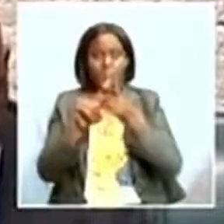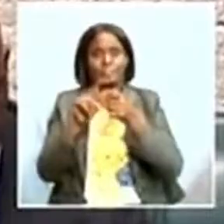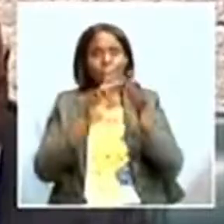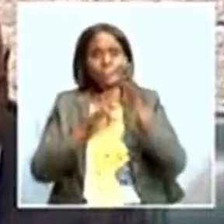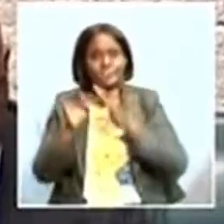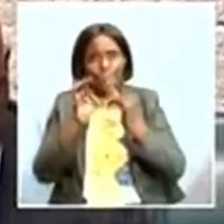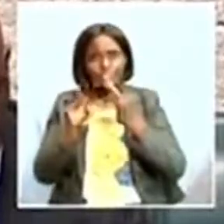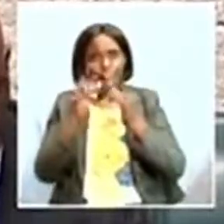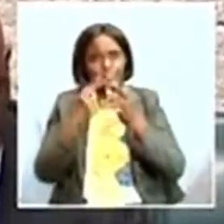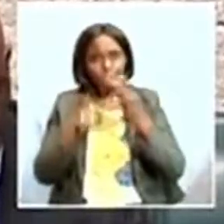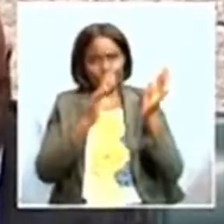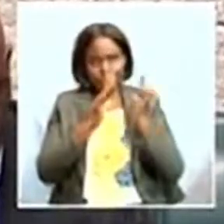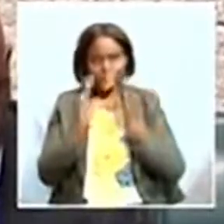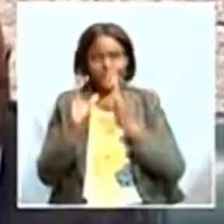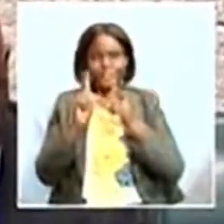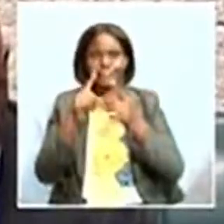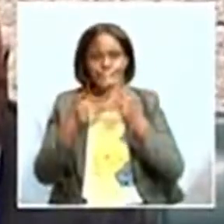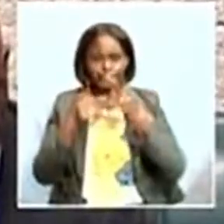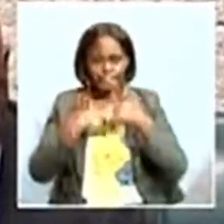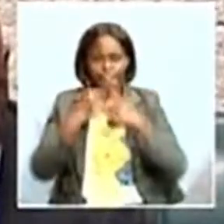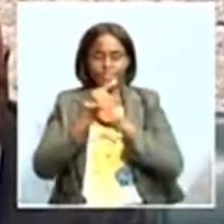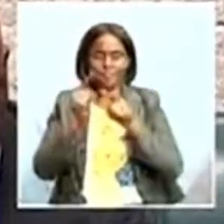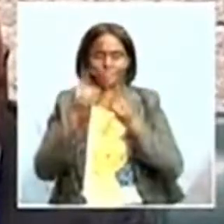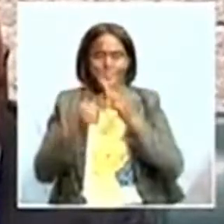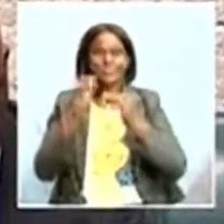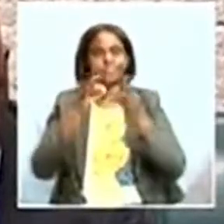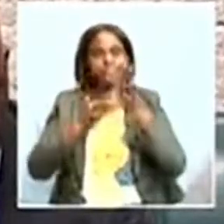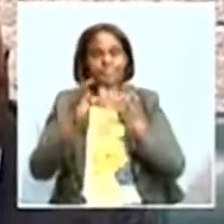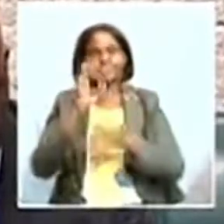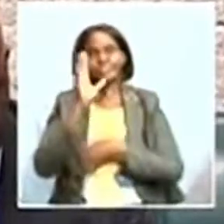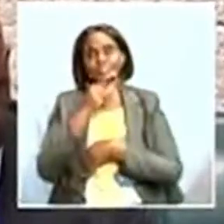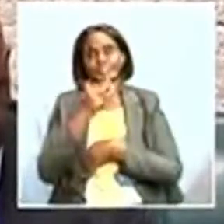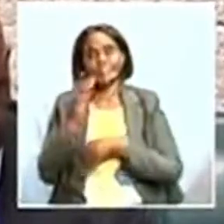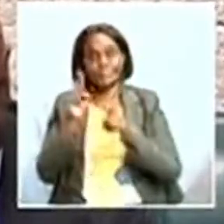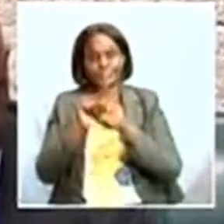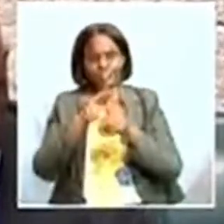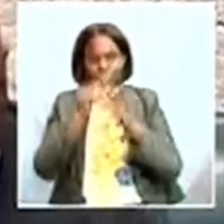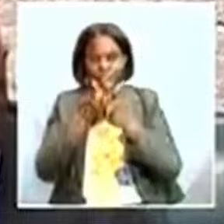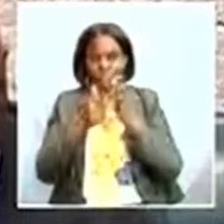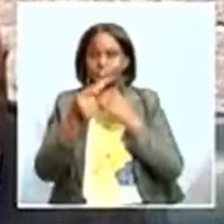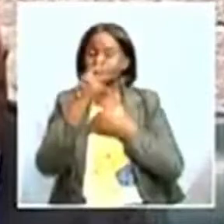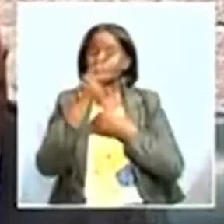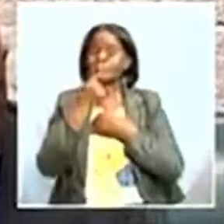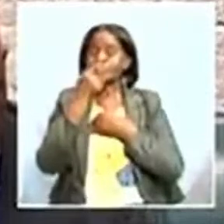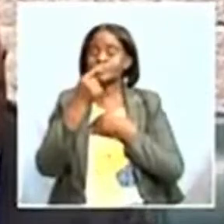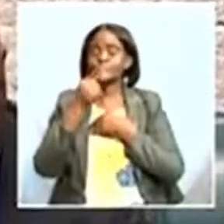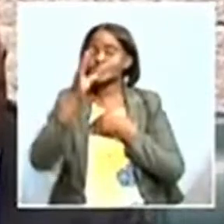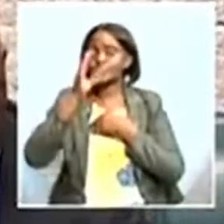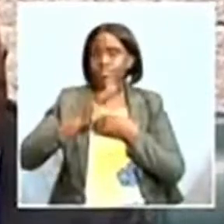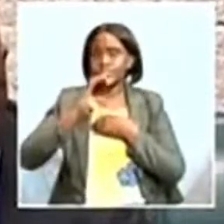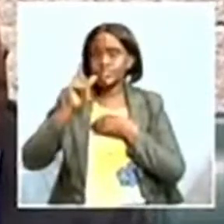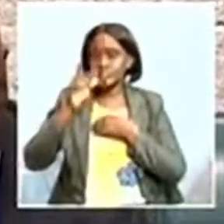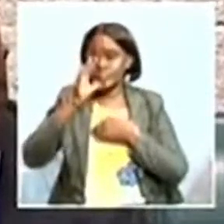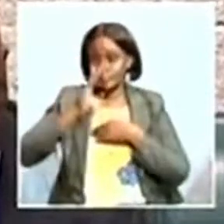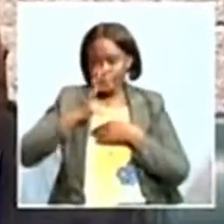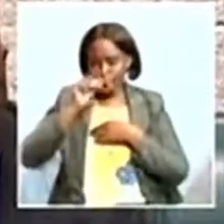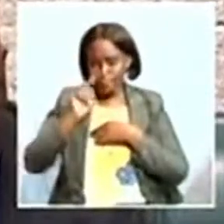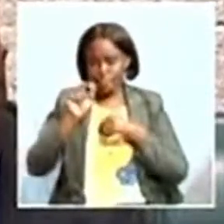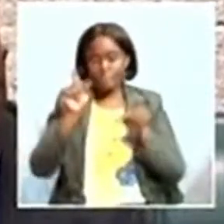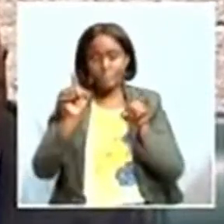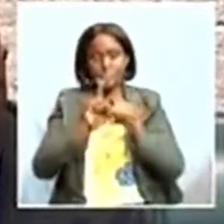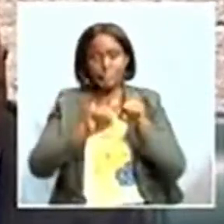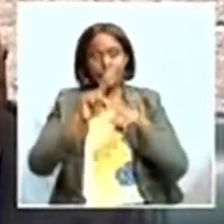stated plans that I've just alluded to. And this insinuation, Madam Speaker, cannot be